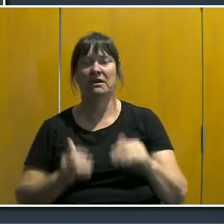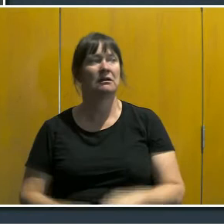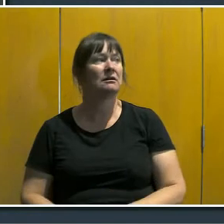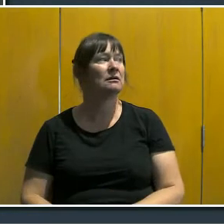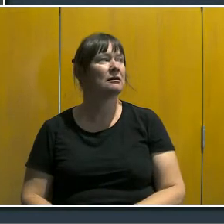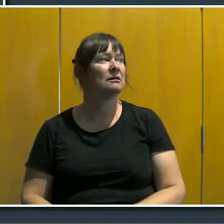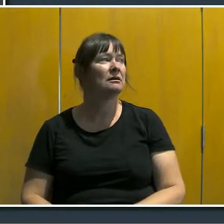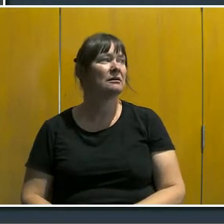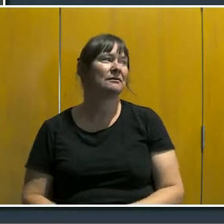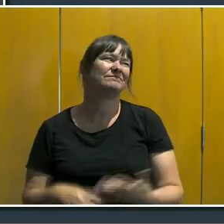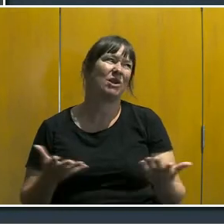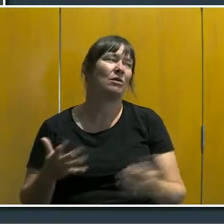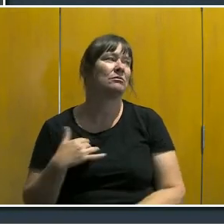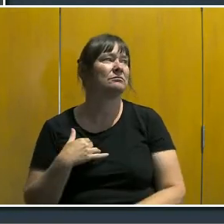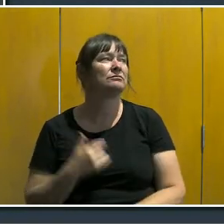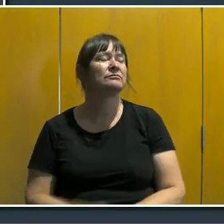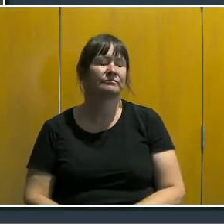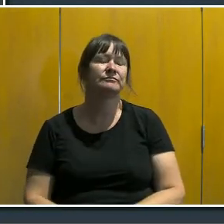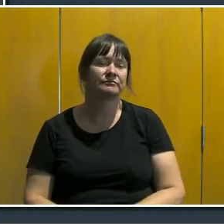they don't correlate. No.